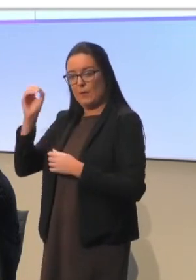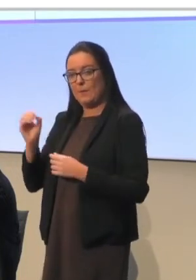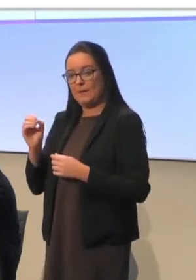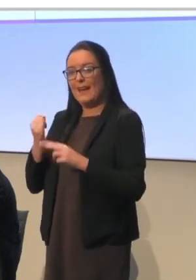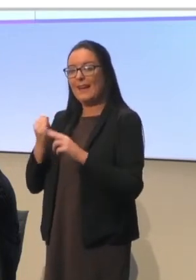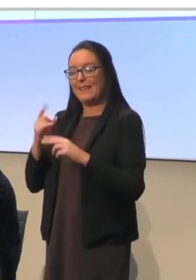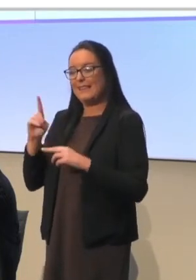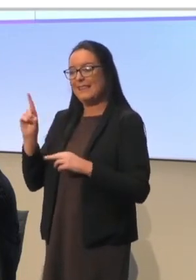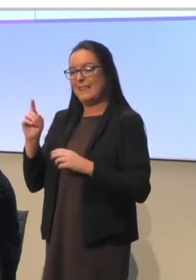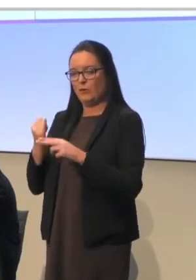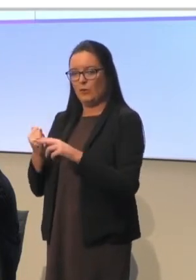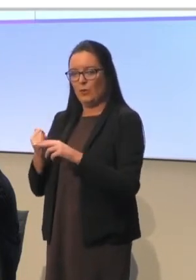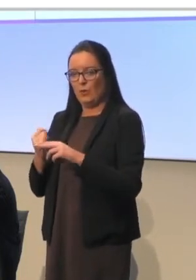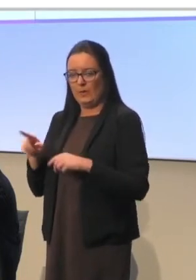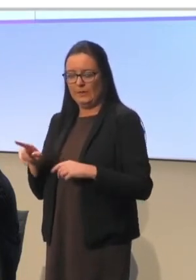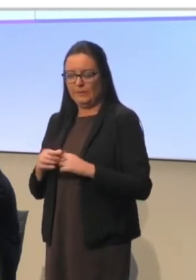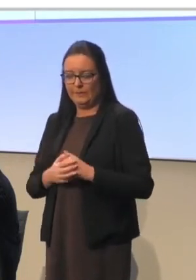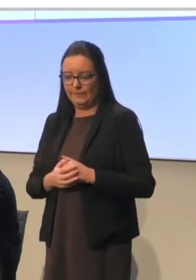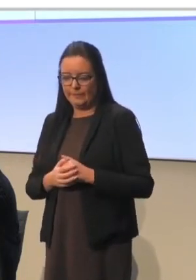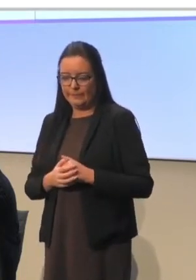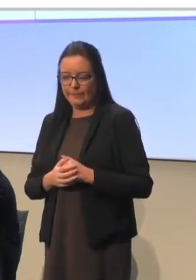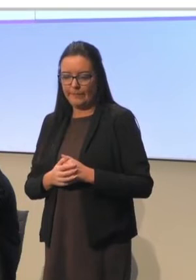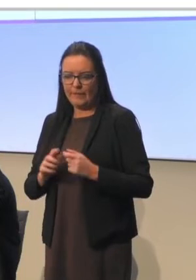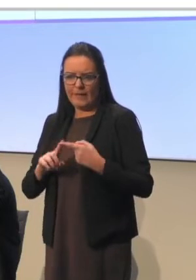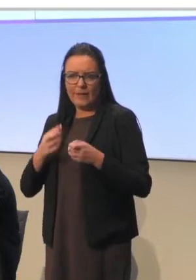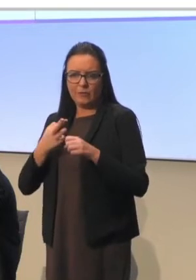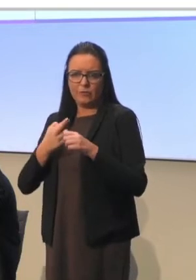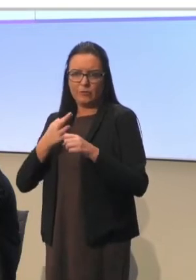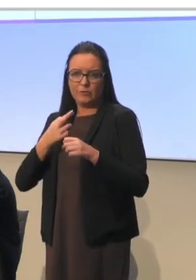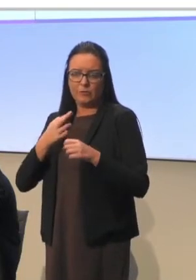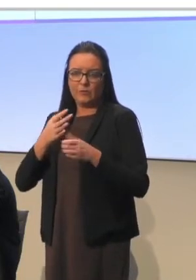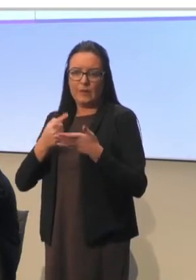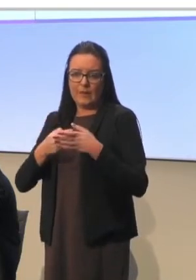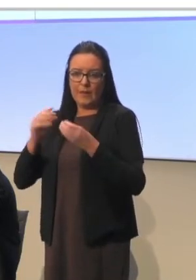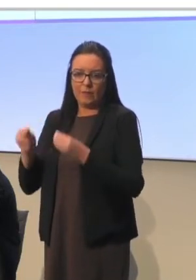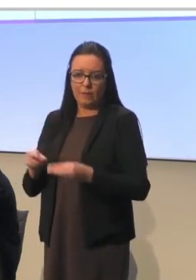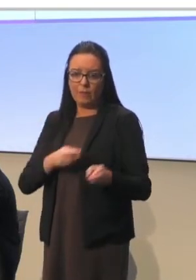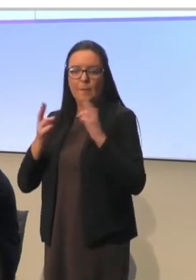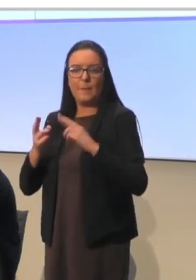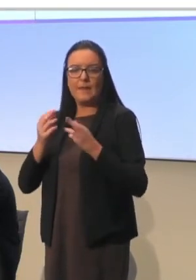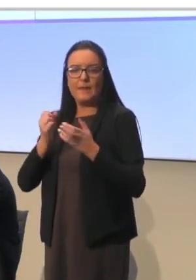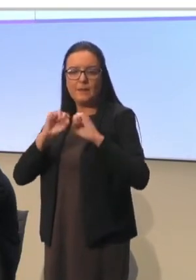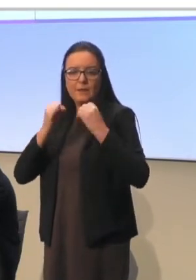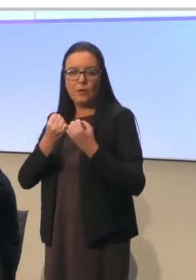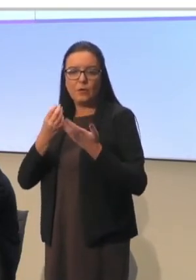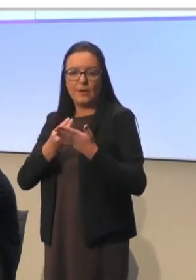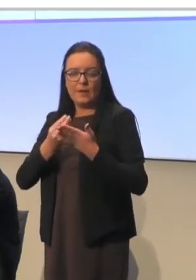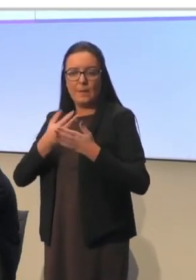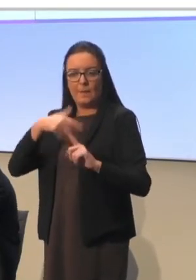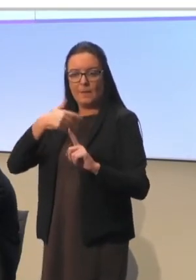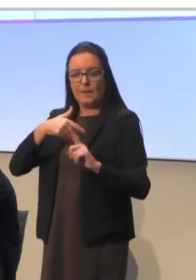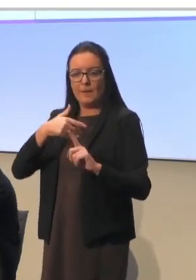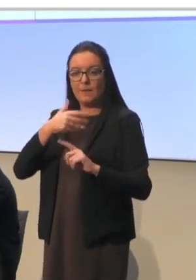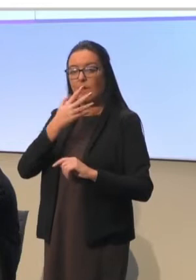DESH schools. And again, the socioeconomic background, with 44% of those whose parents had a degree